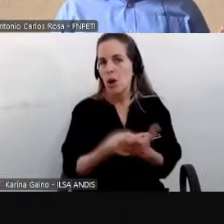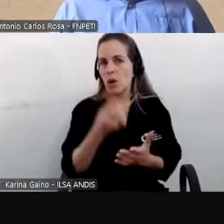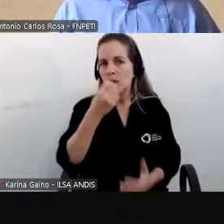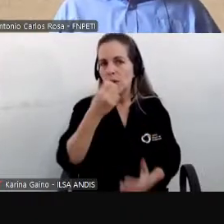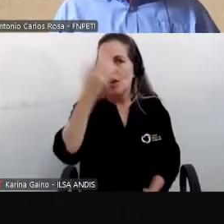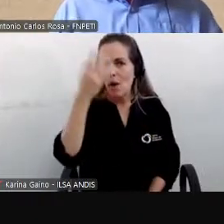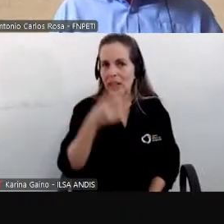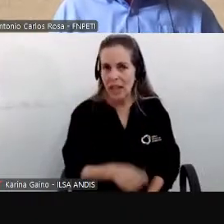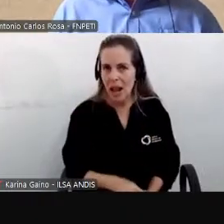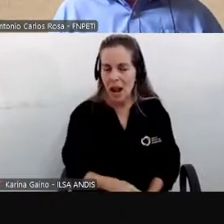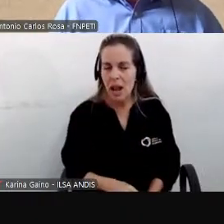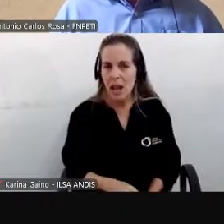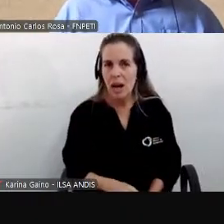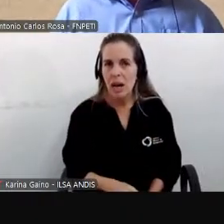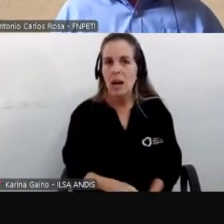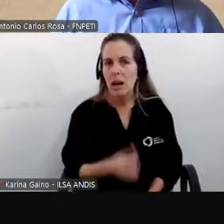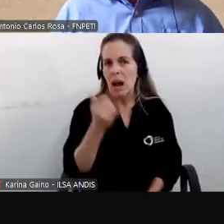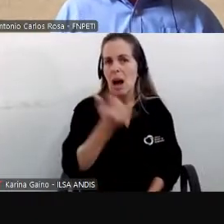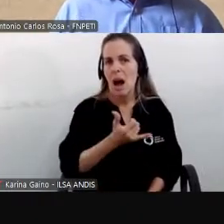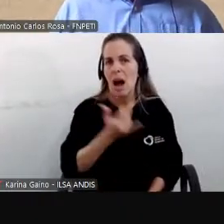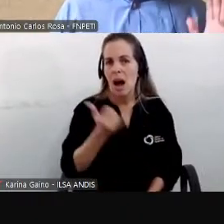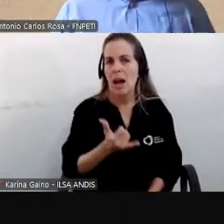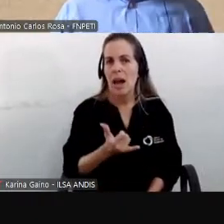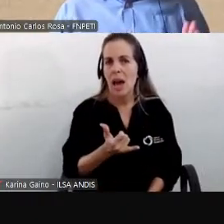officially recognized